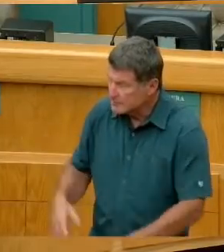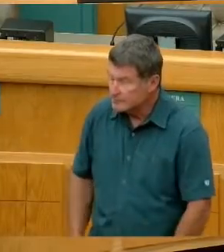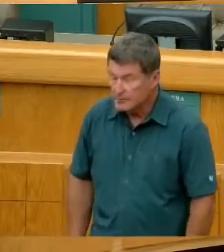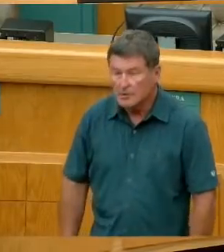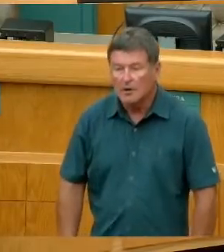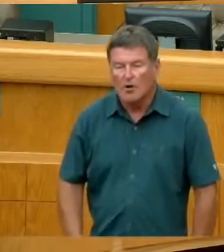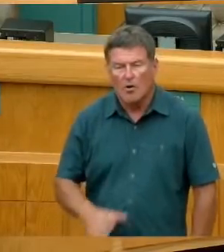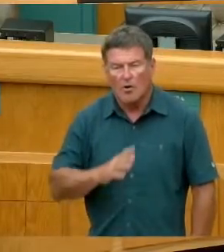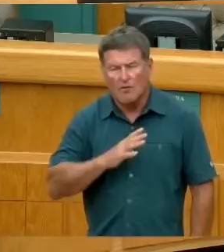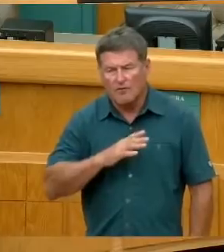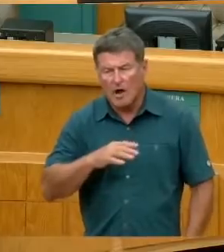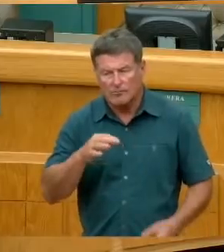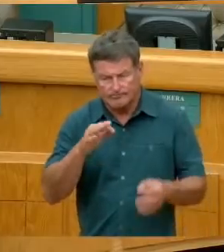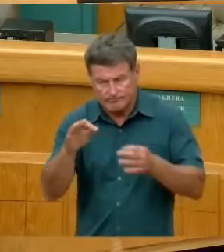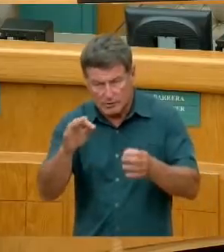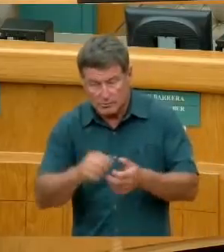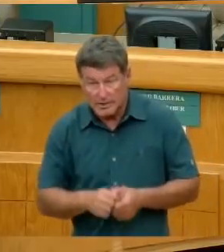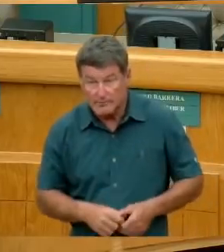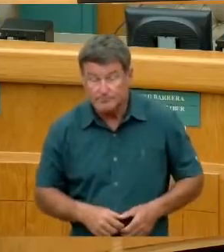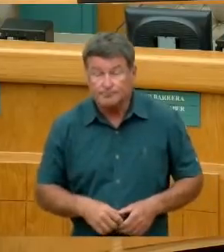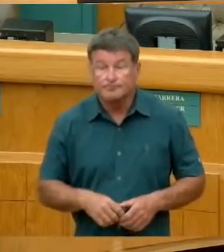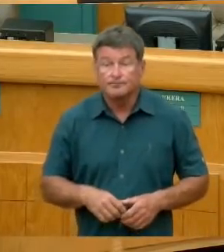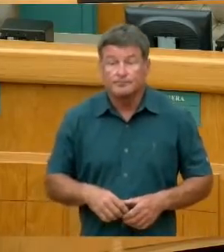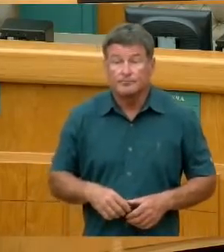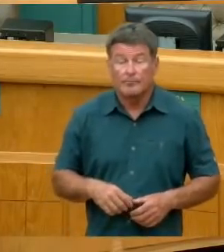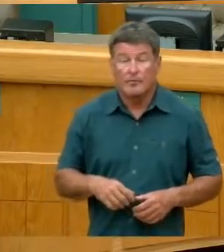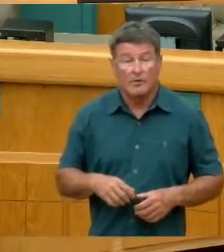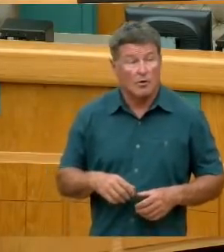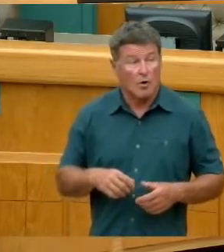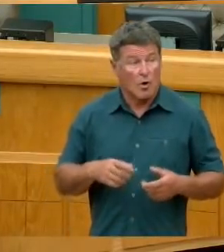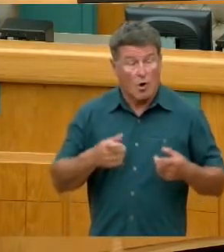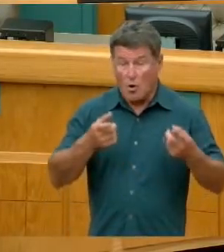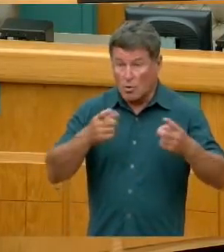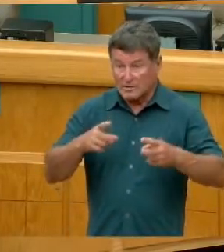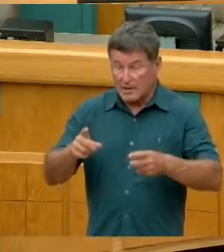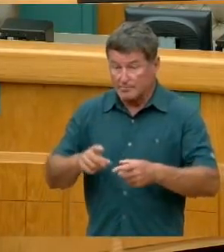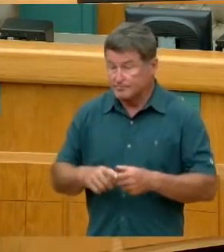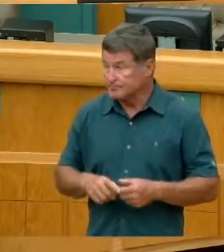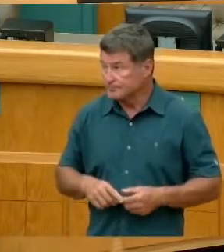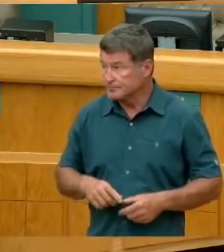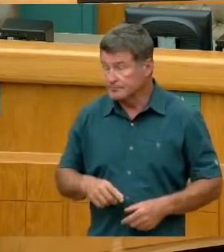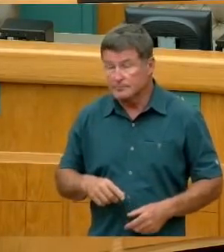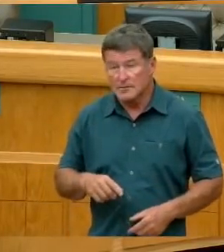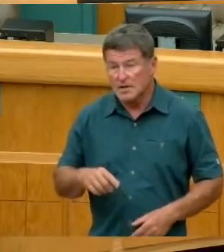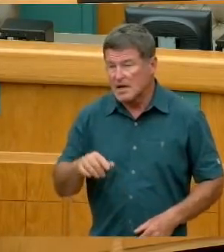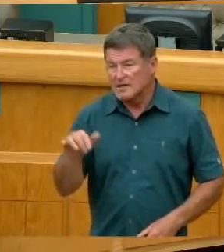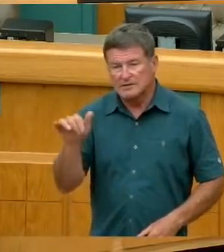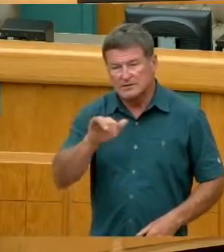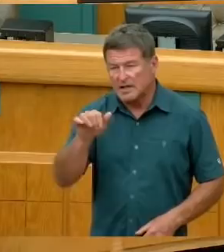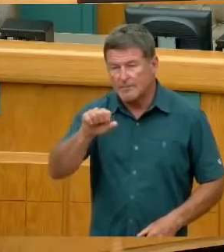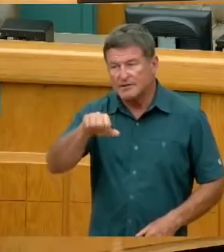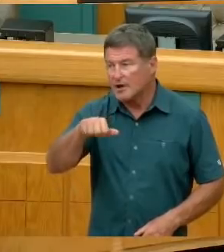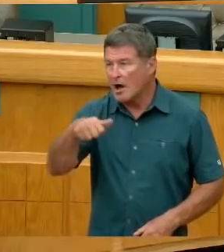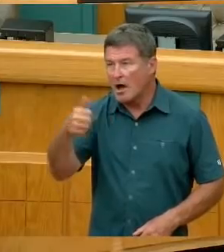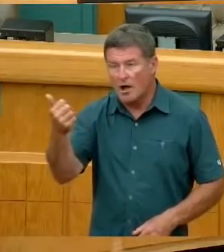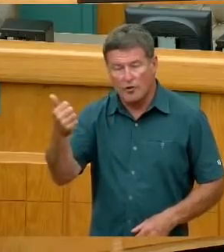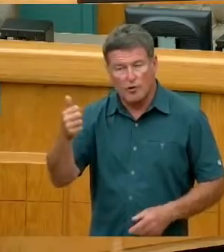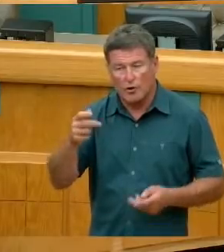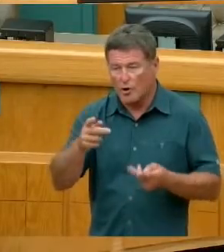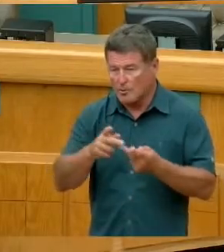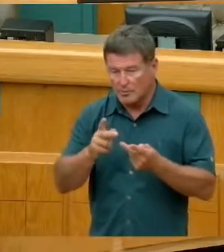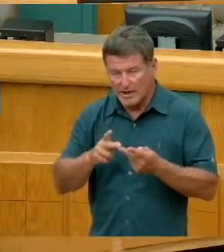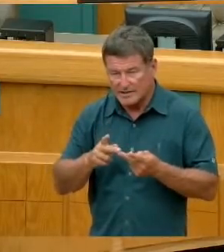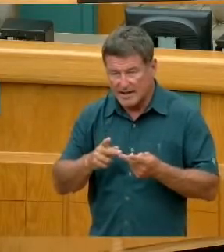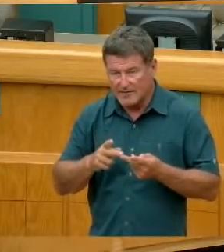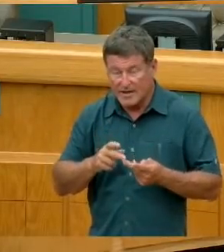going on there. Sure. So the clarification is that I think he is like so many